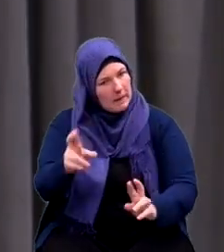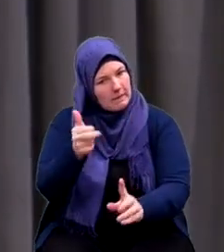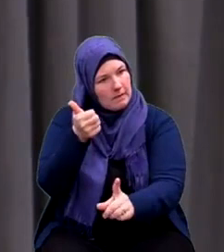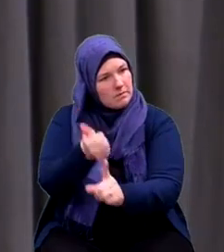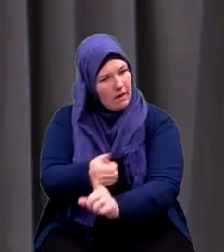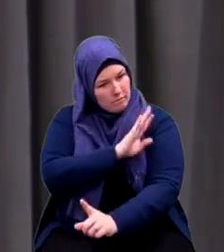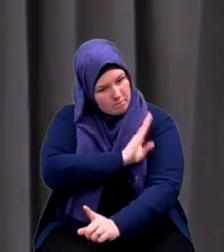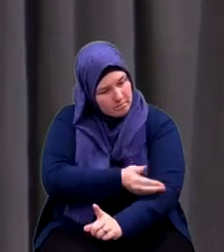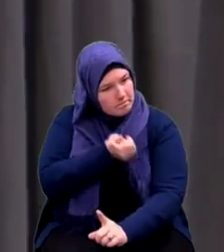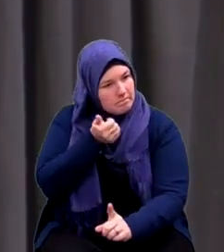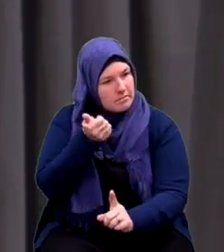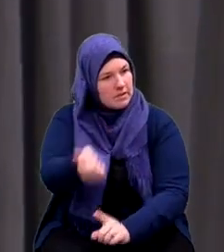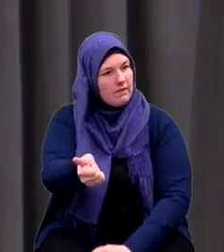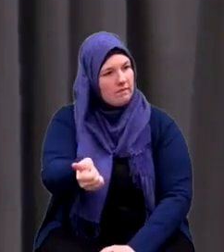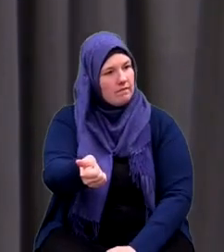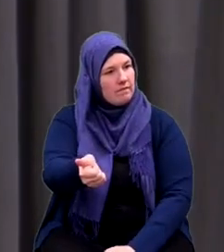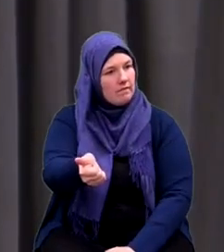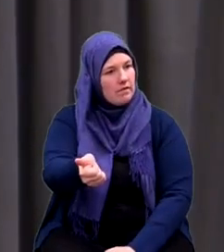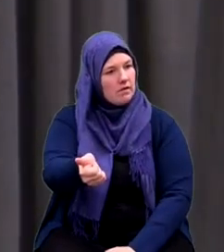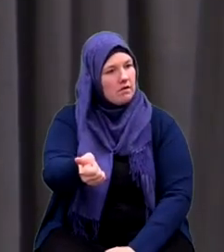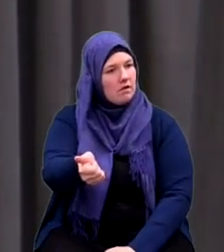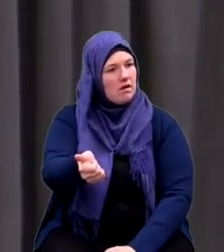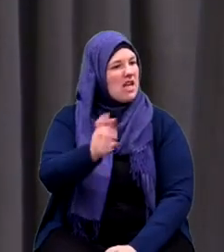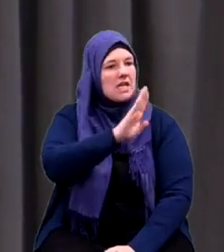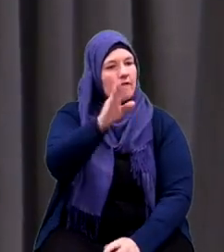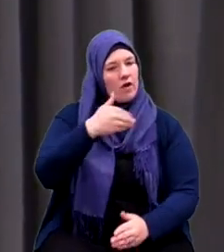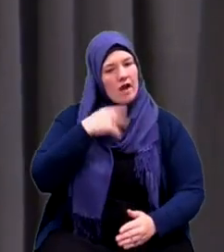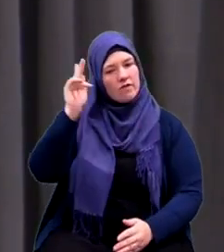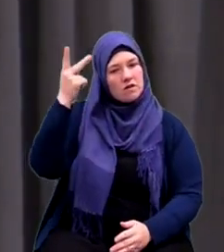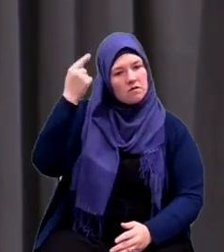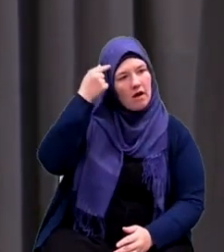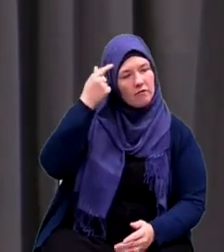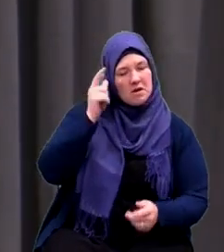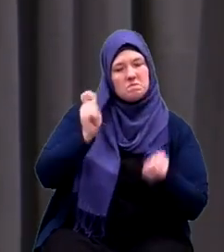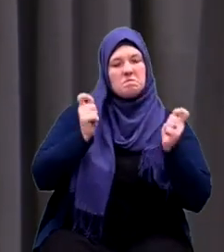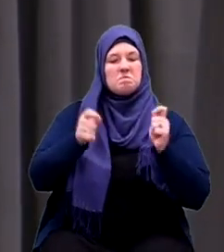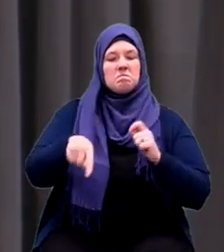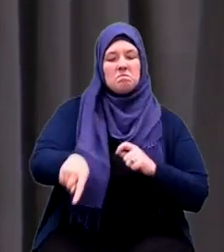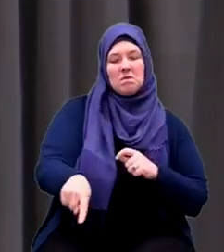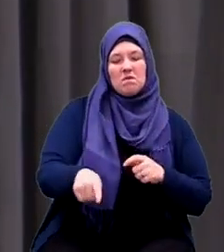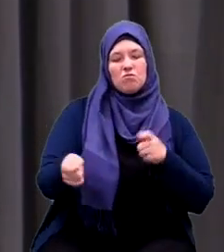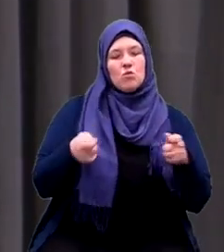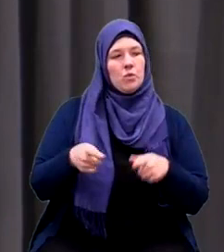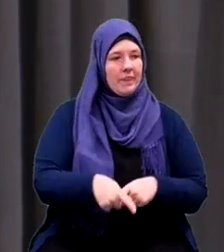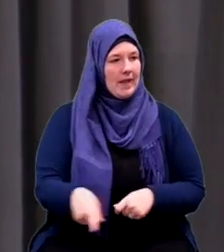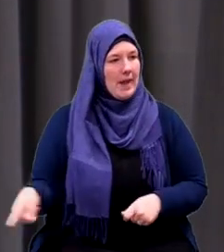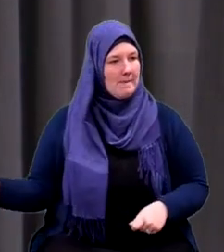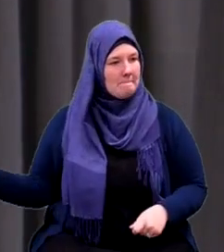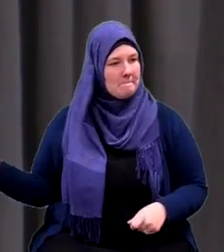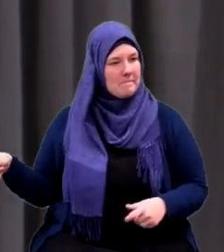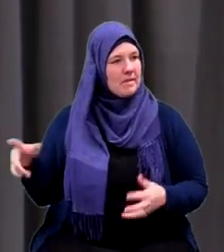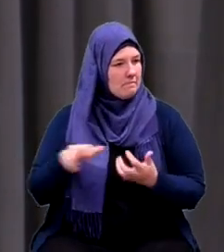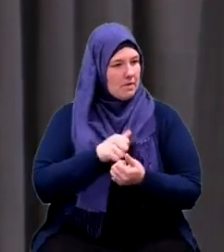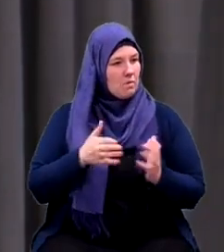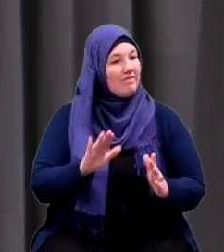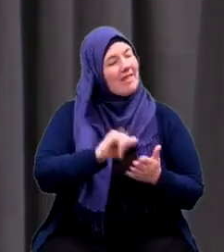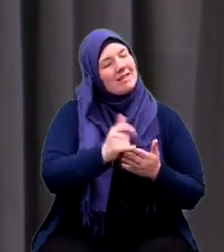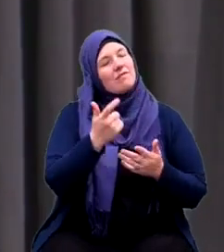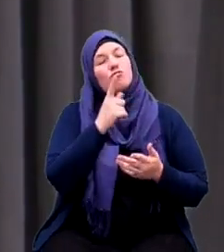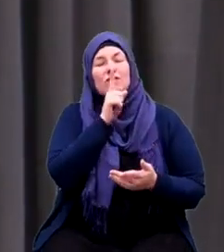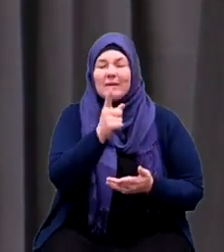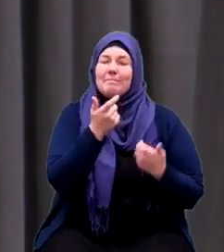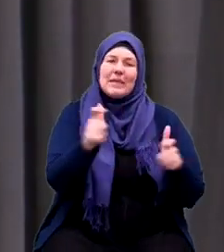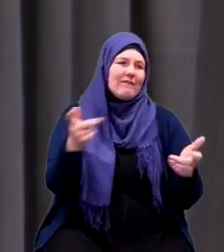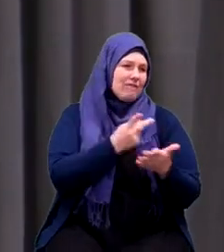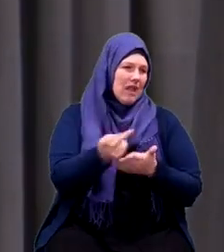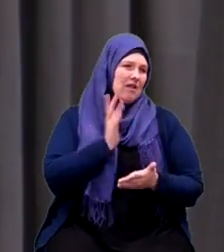and power can never be manipulated. This is one of the failures of our